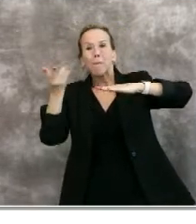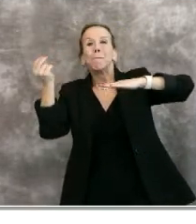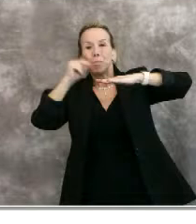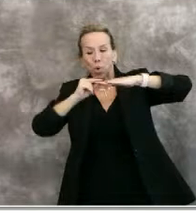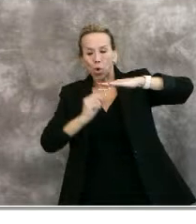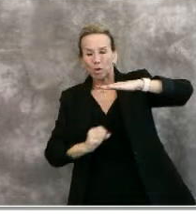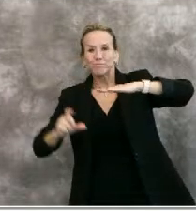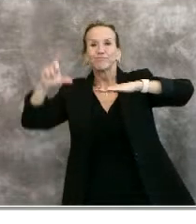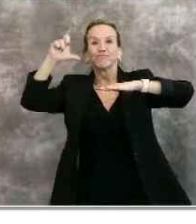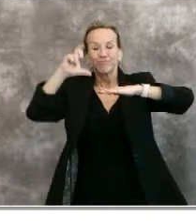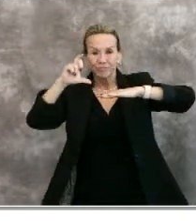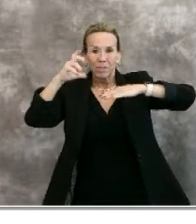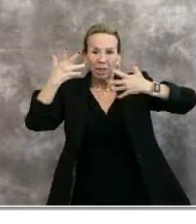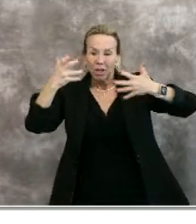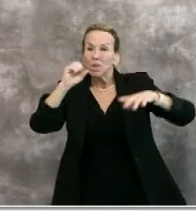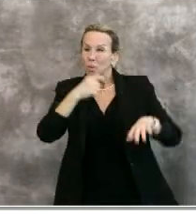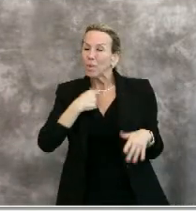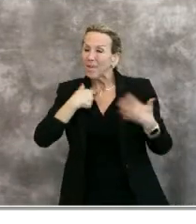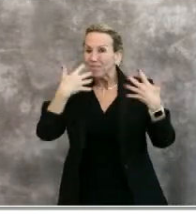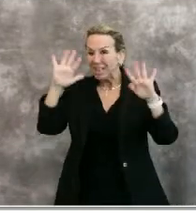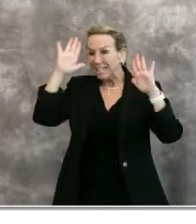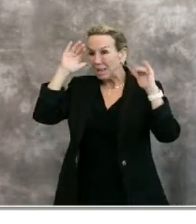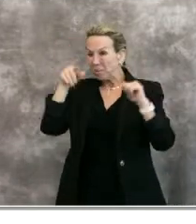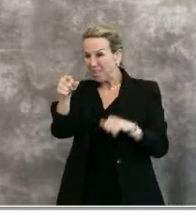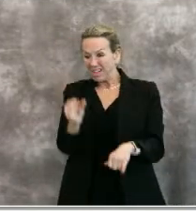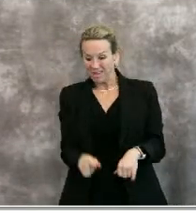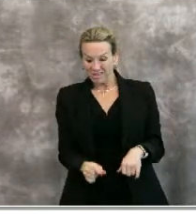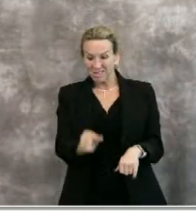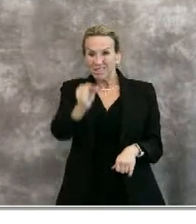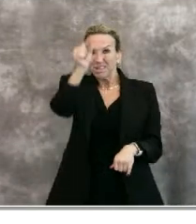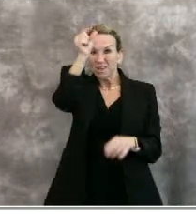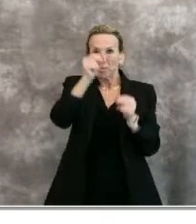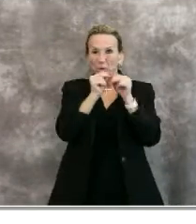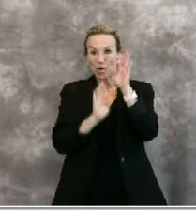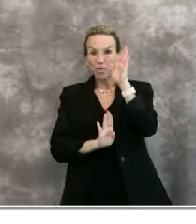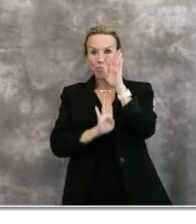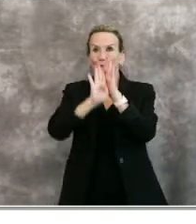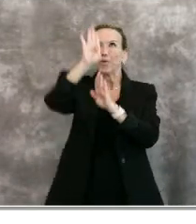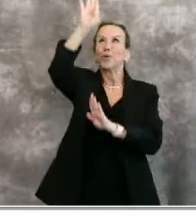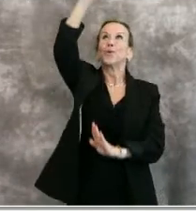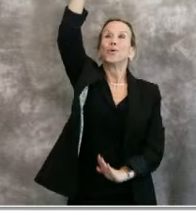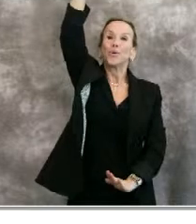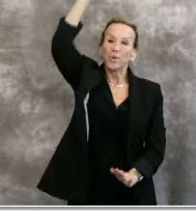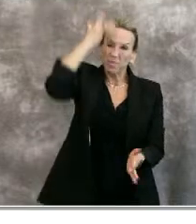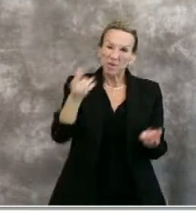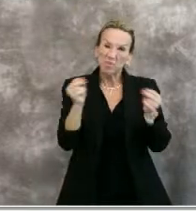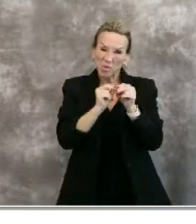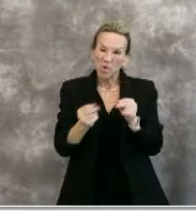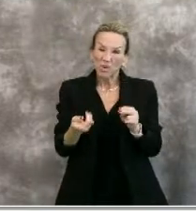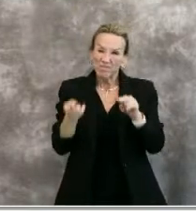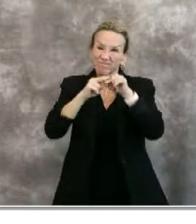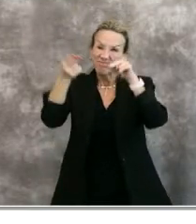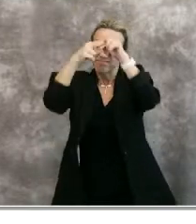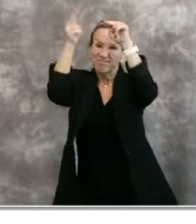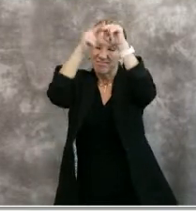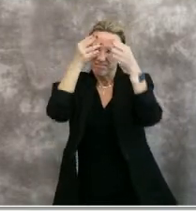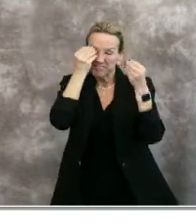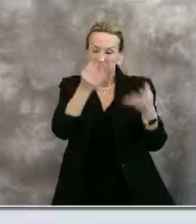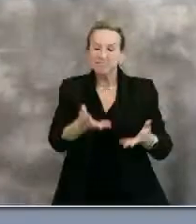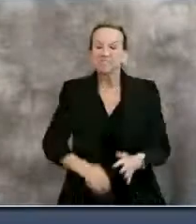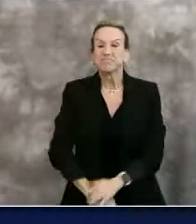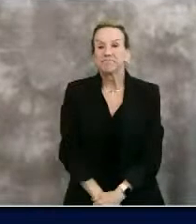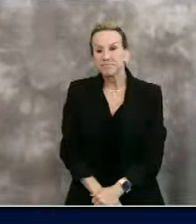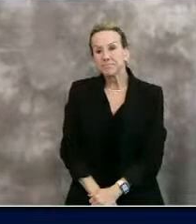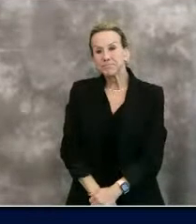histograms we expect to be taller, representing new infections or new cases. In the